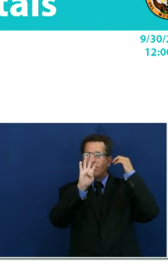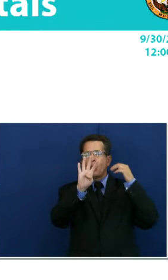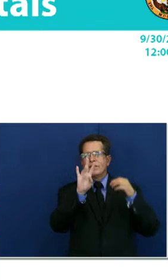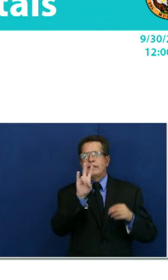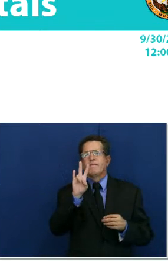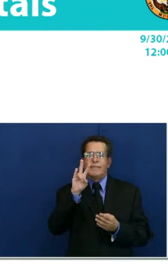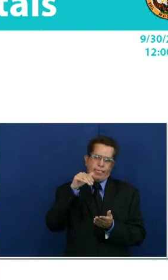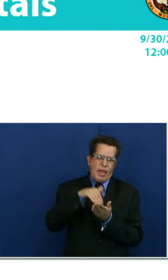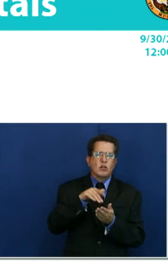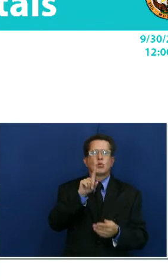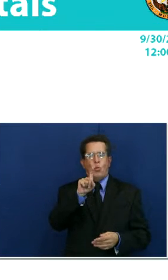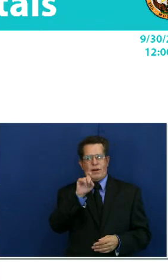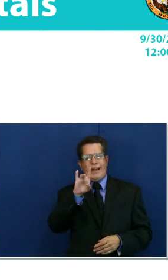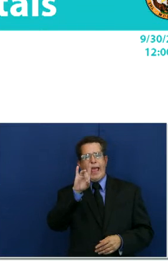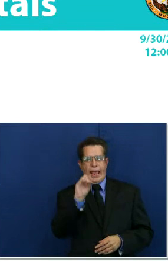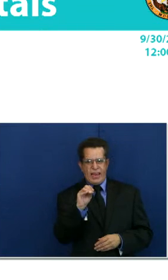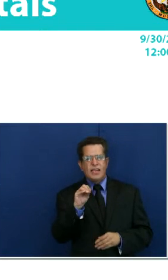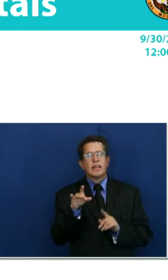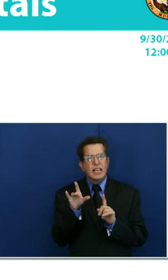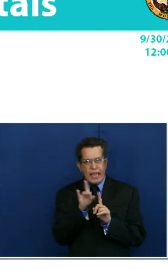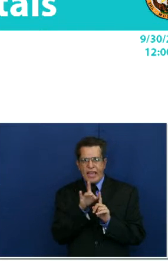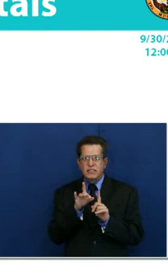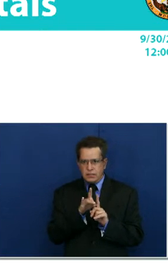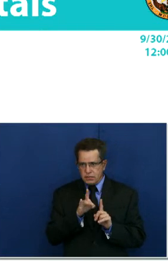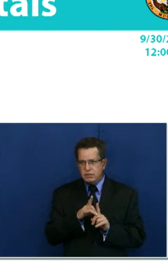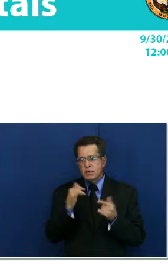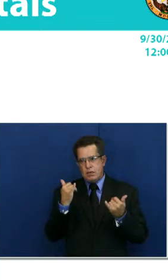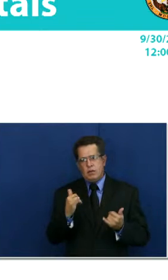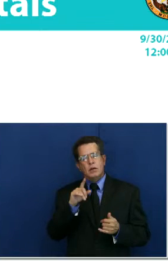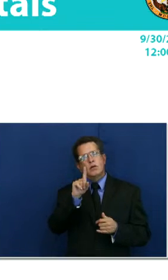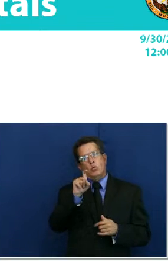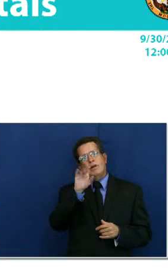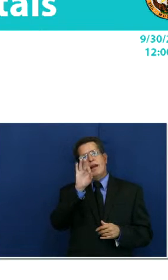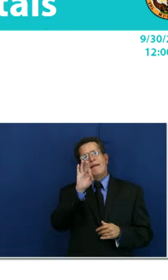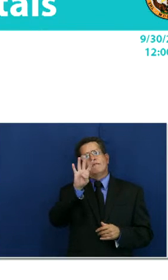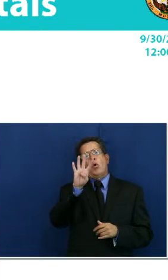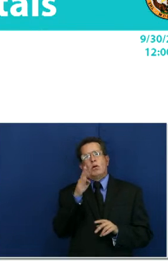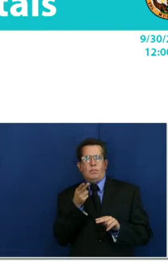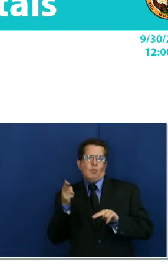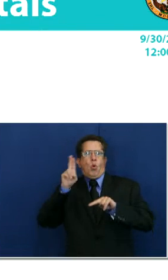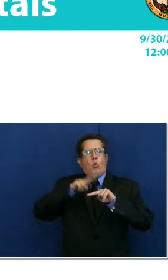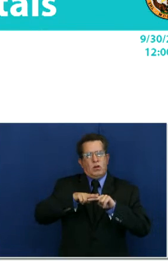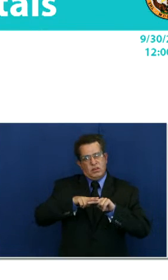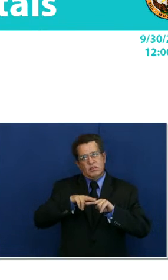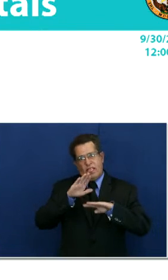47,180 cases, which is 194 more cases than yesterday,